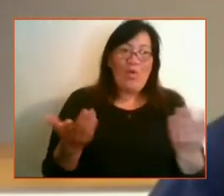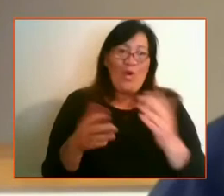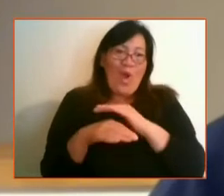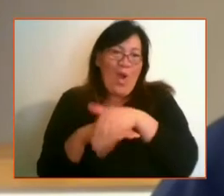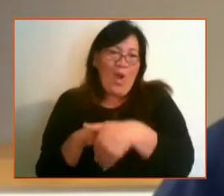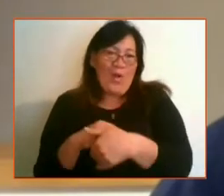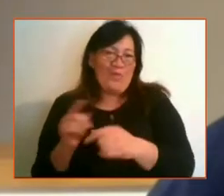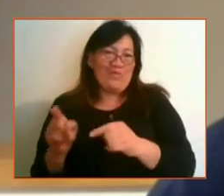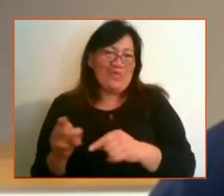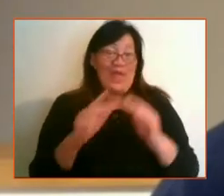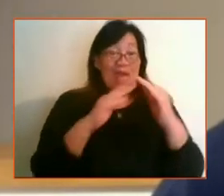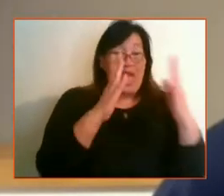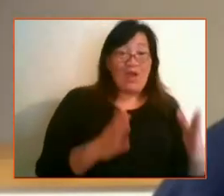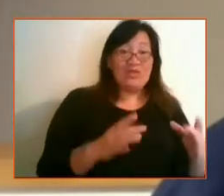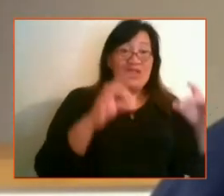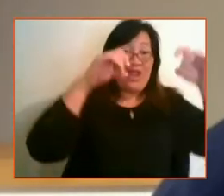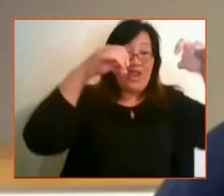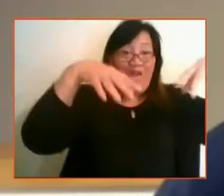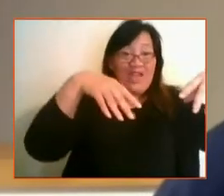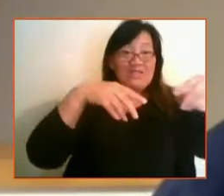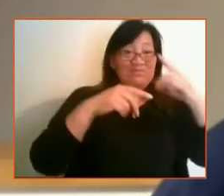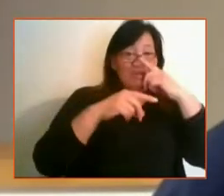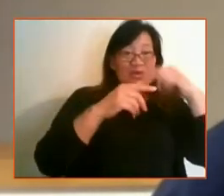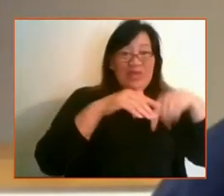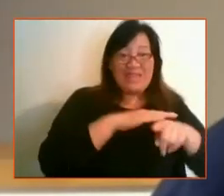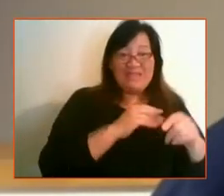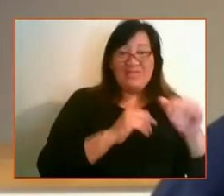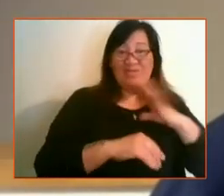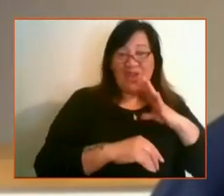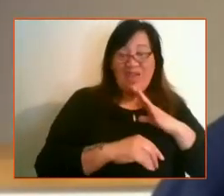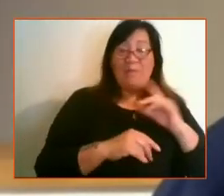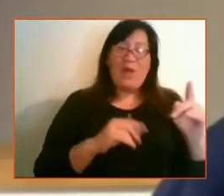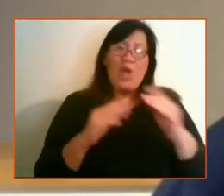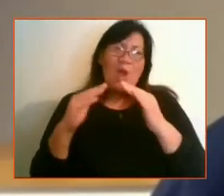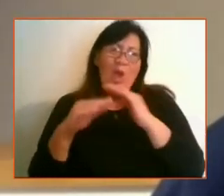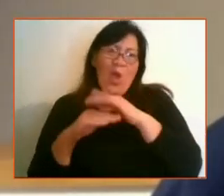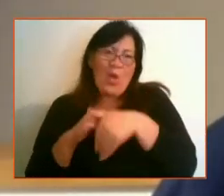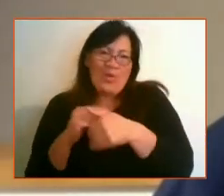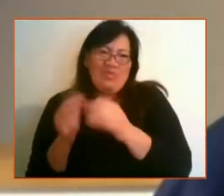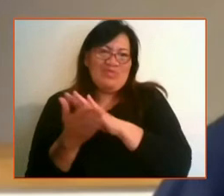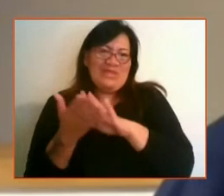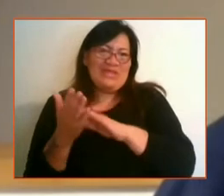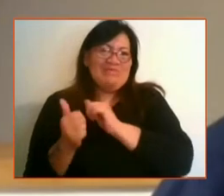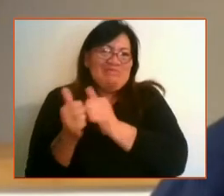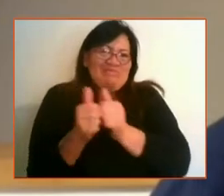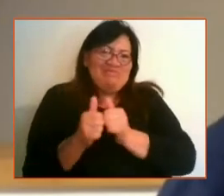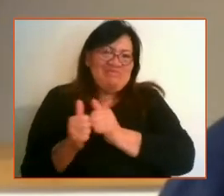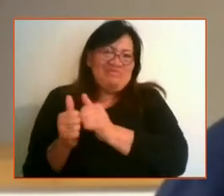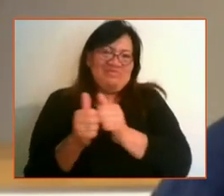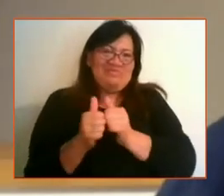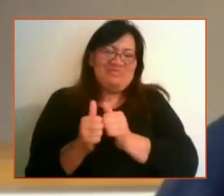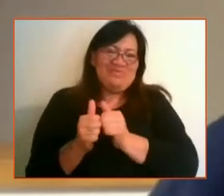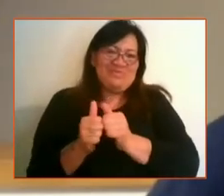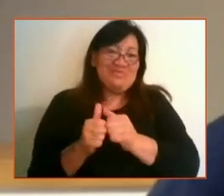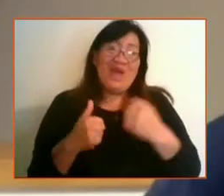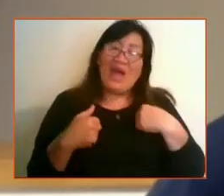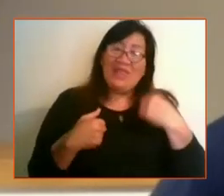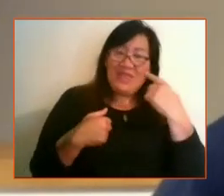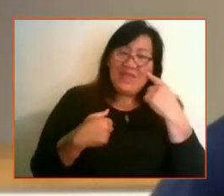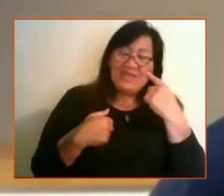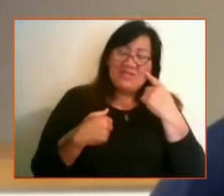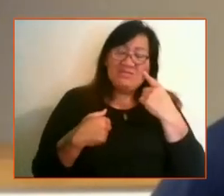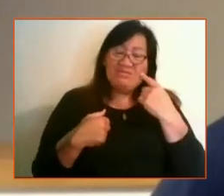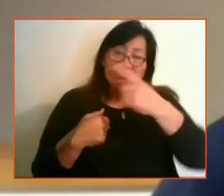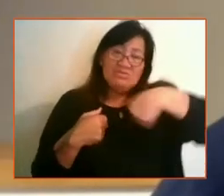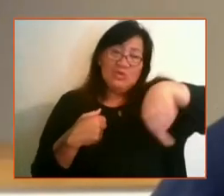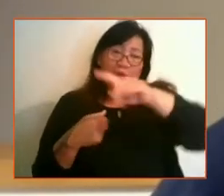that has got life and people in it, and vibrancy is a home. And I think our nation needs to have that life,